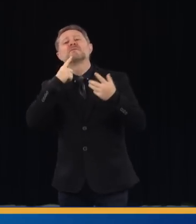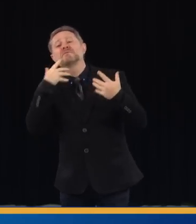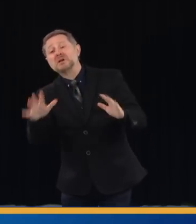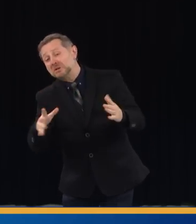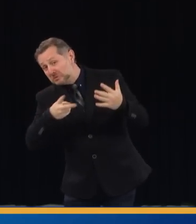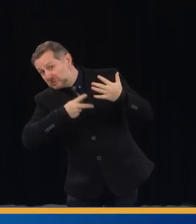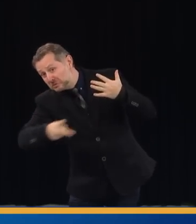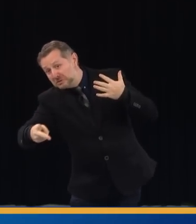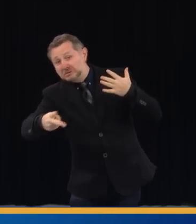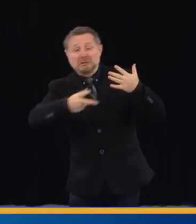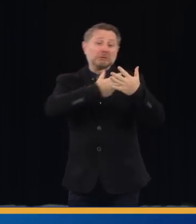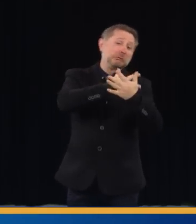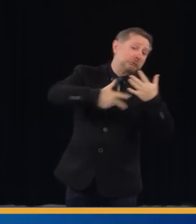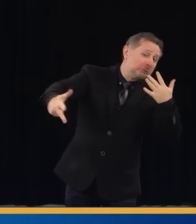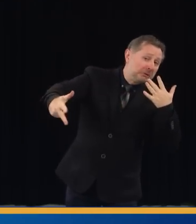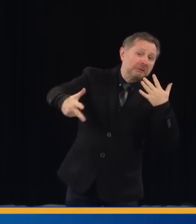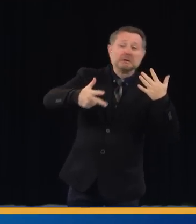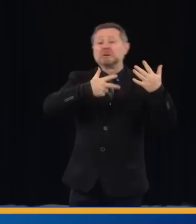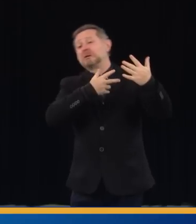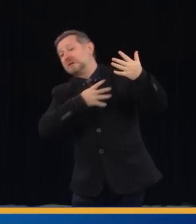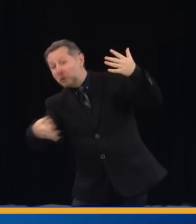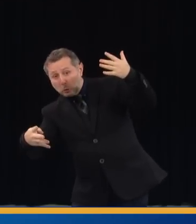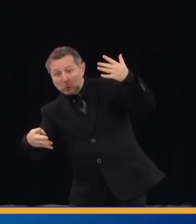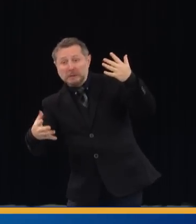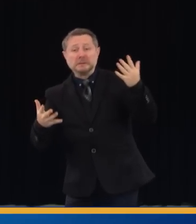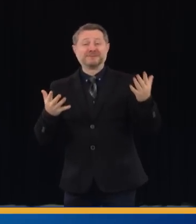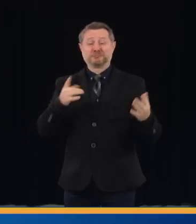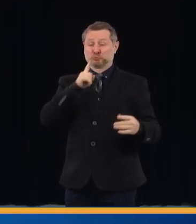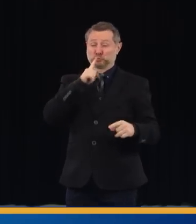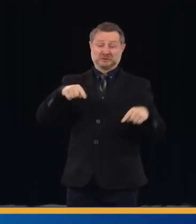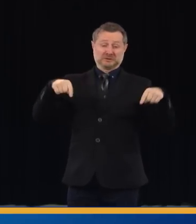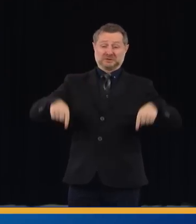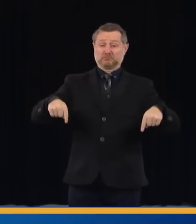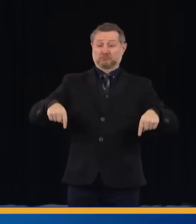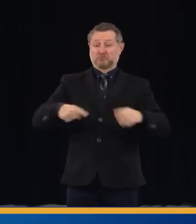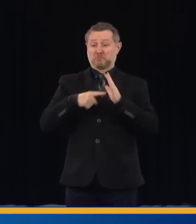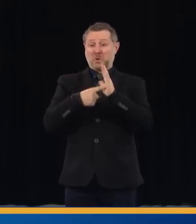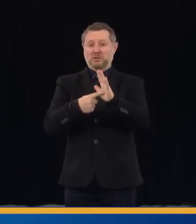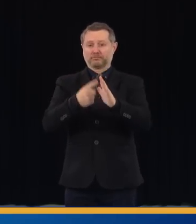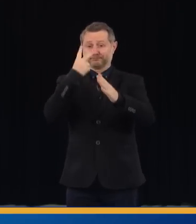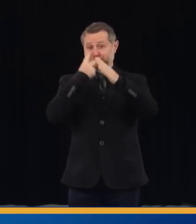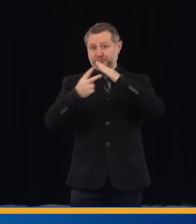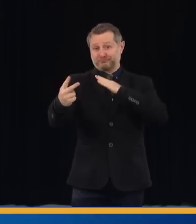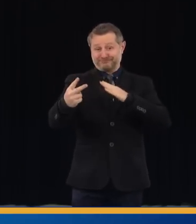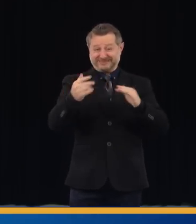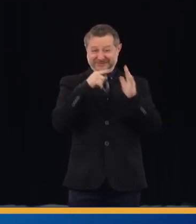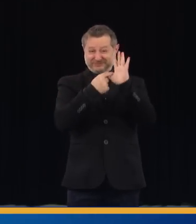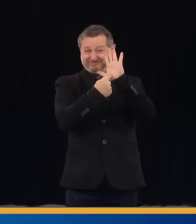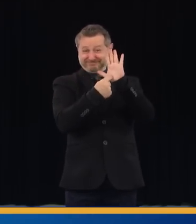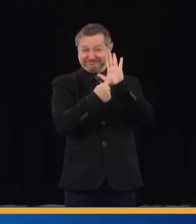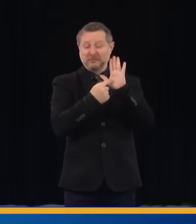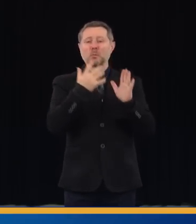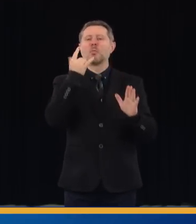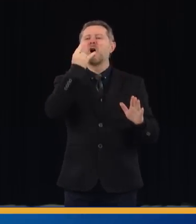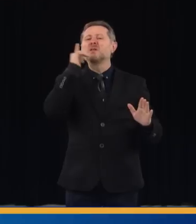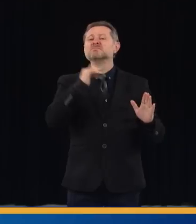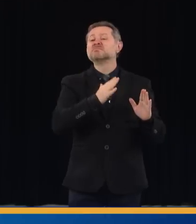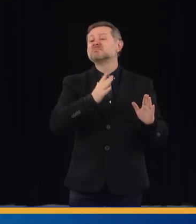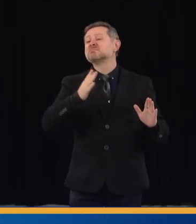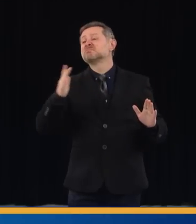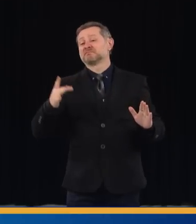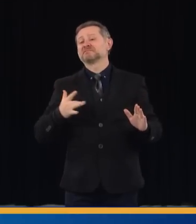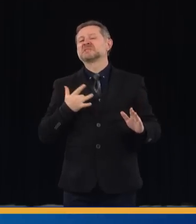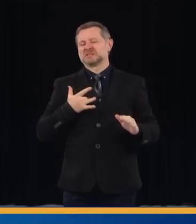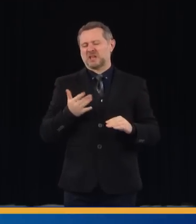weeks? This model projects you're going to have a high death rate